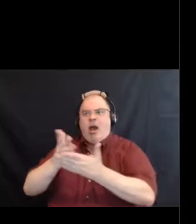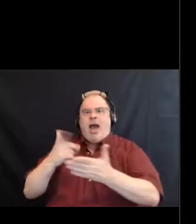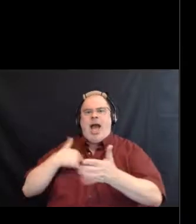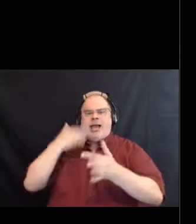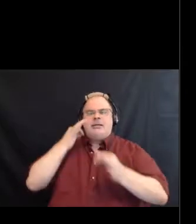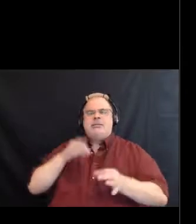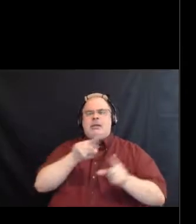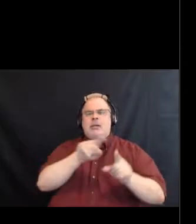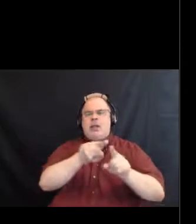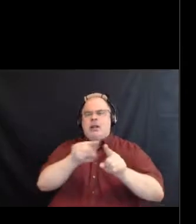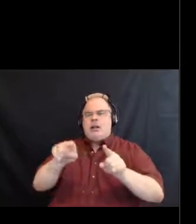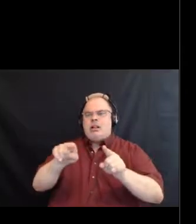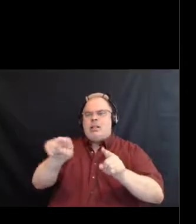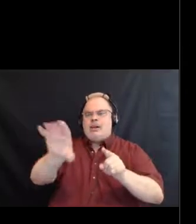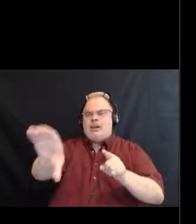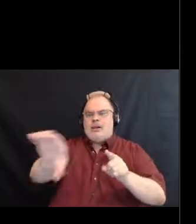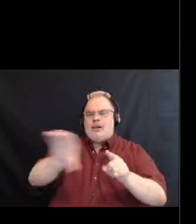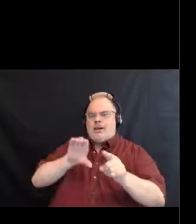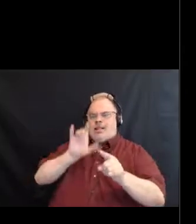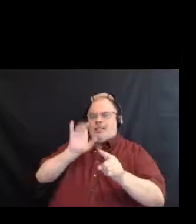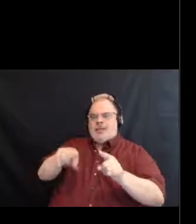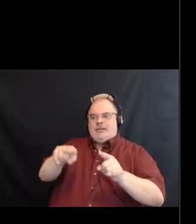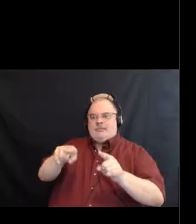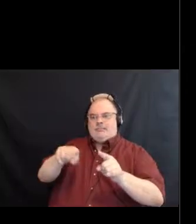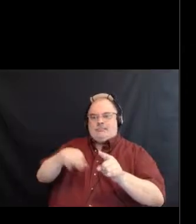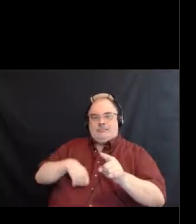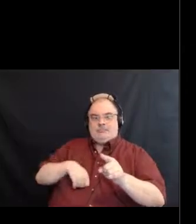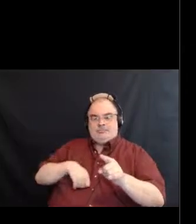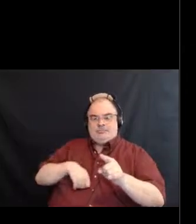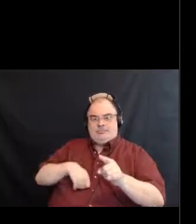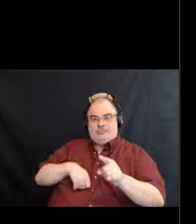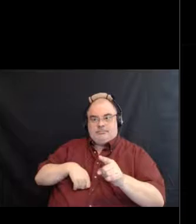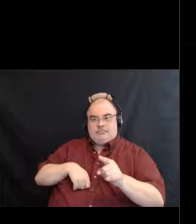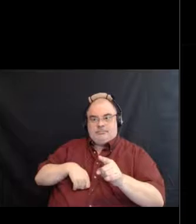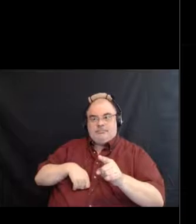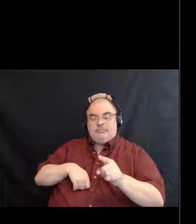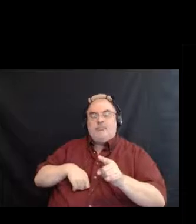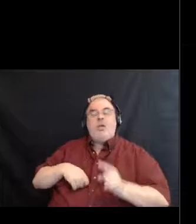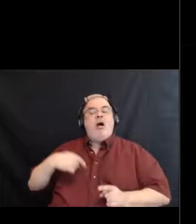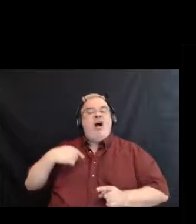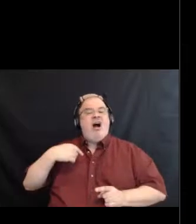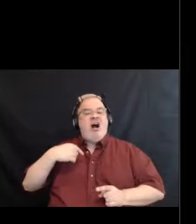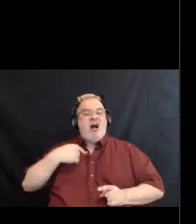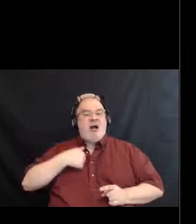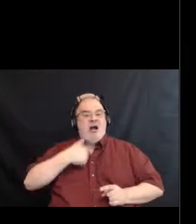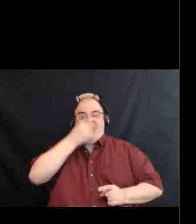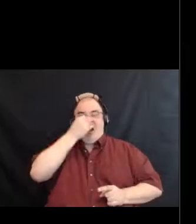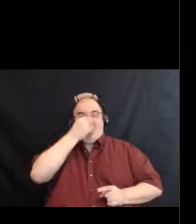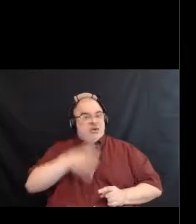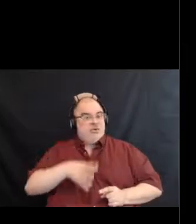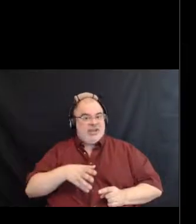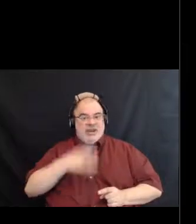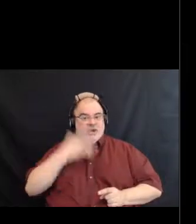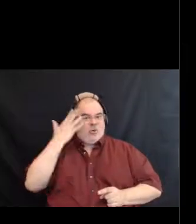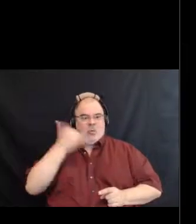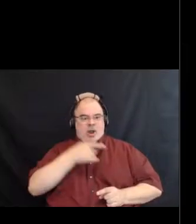going to request documentation on what you use that money for, but the IRS and Social Security could if you're on